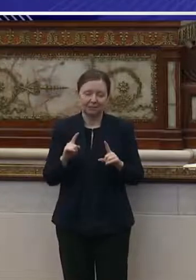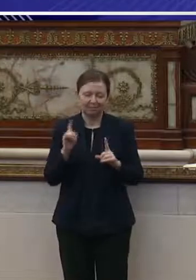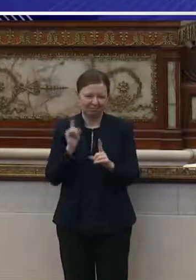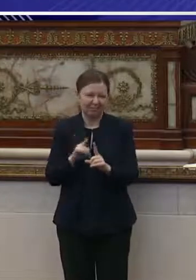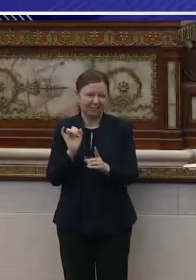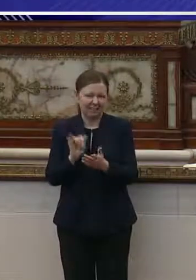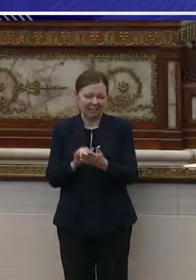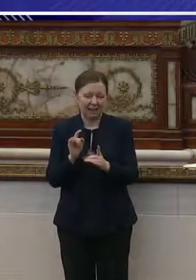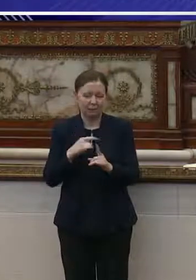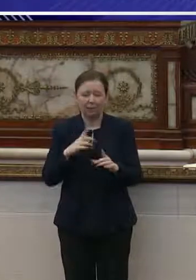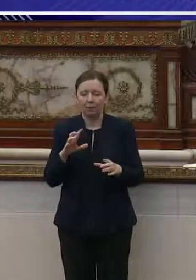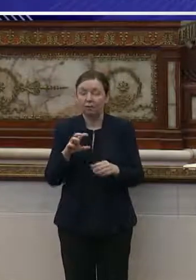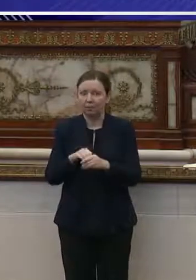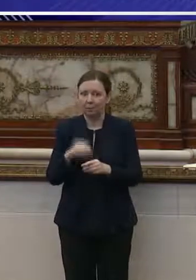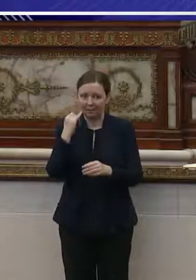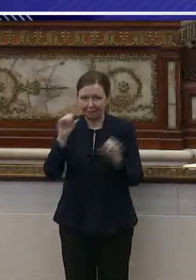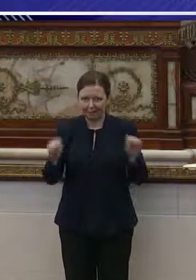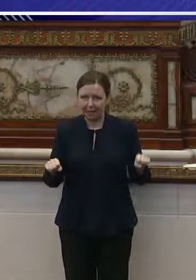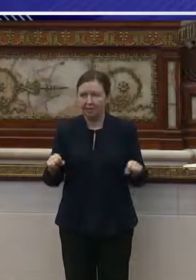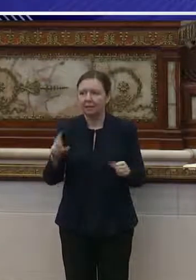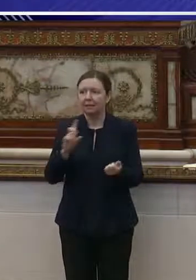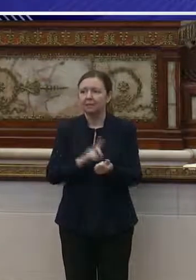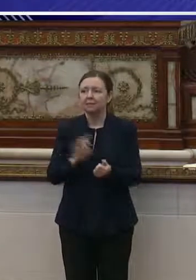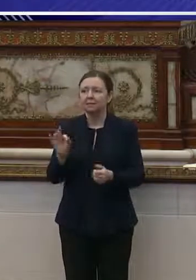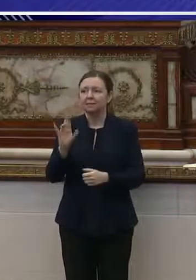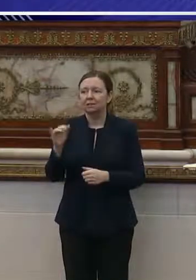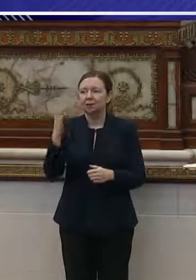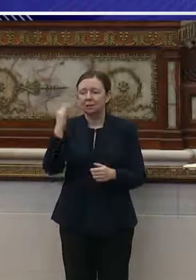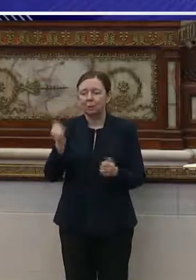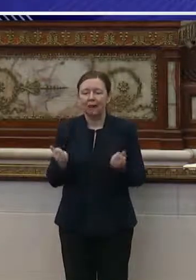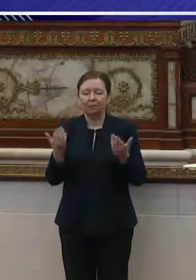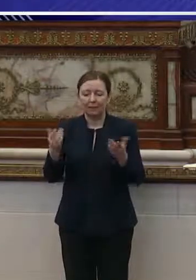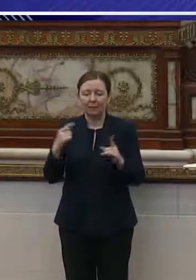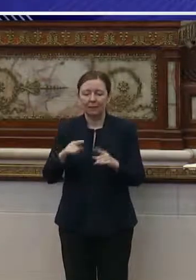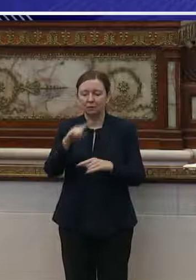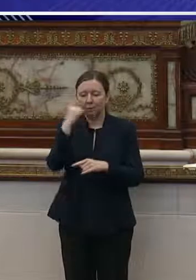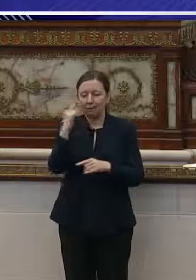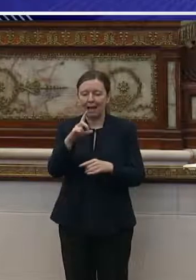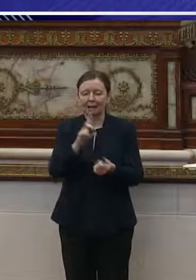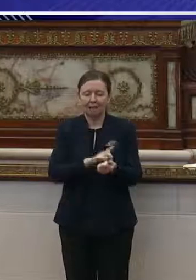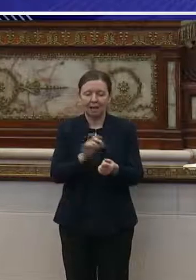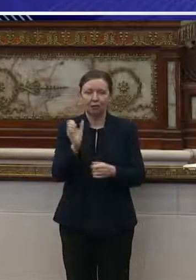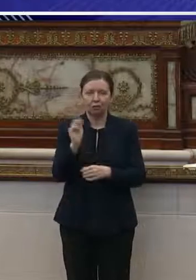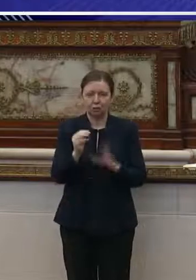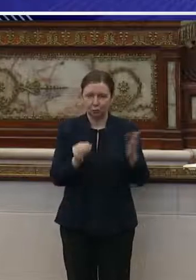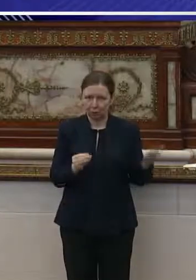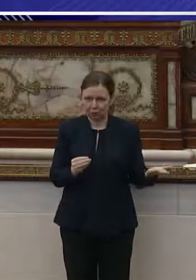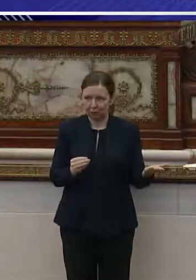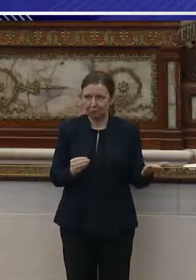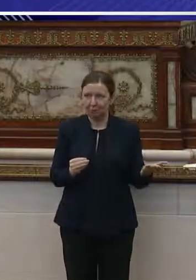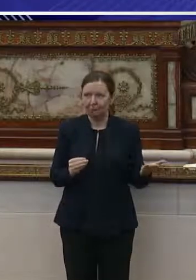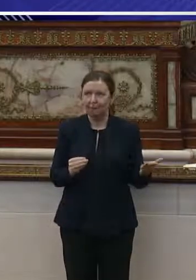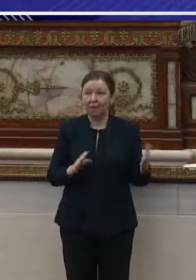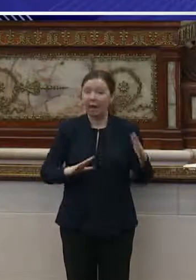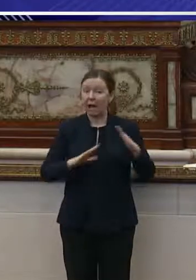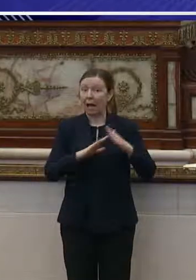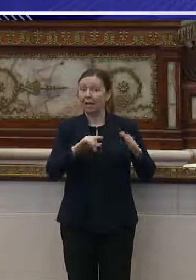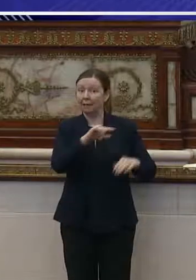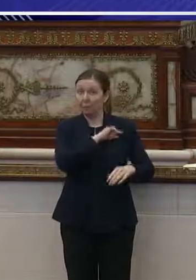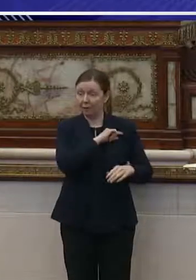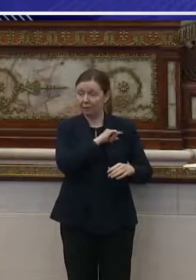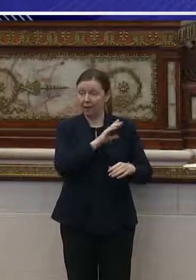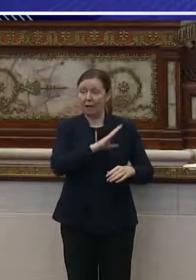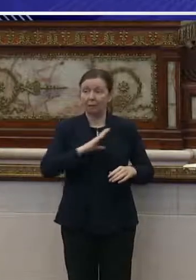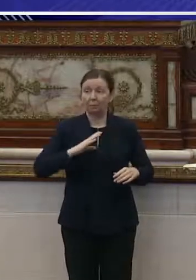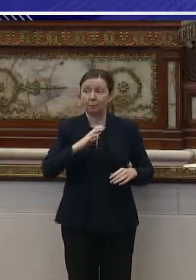and so I just want to jump in here if I can. And Dr. Farley, why was it recommended to the Black Doctors Consortium, which is a highly qualified and board-certified